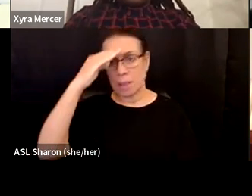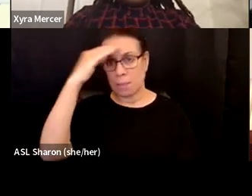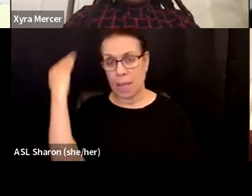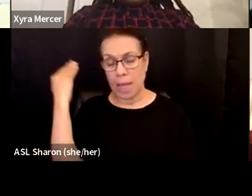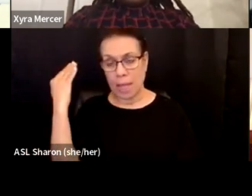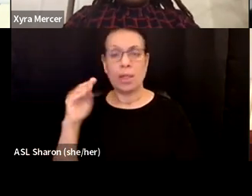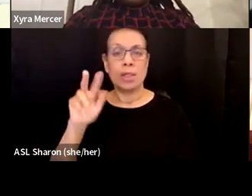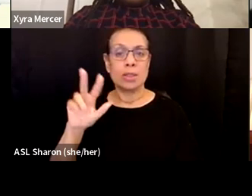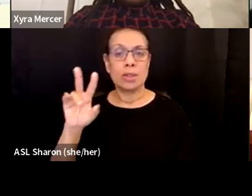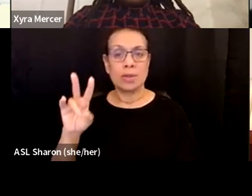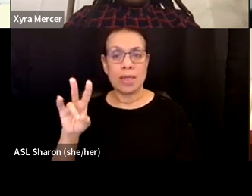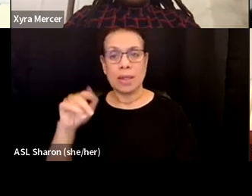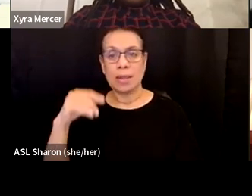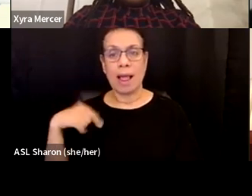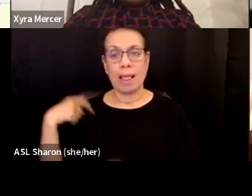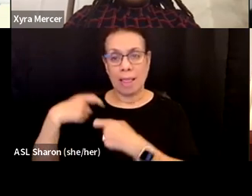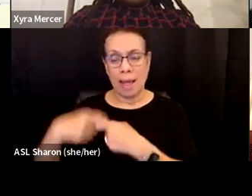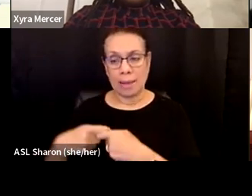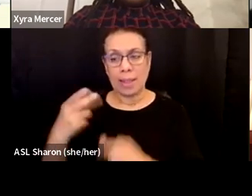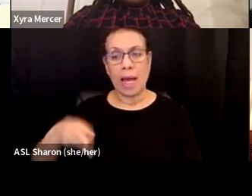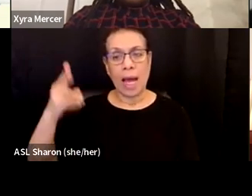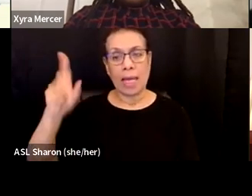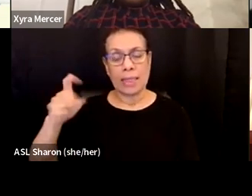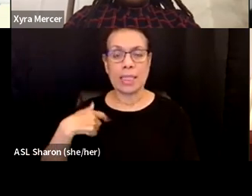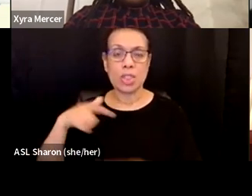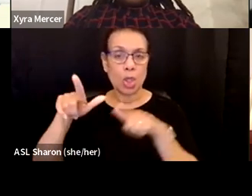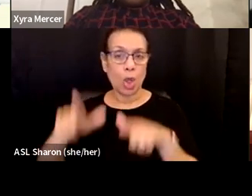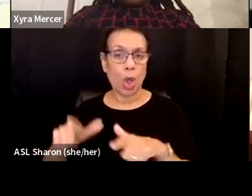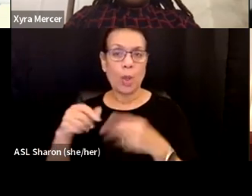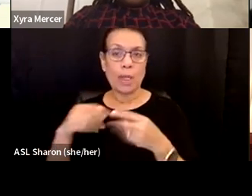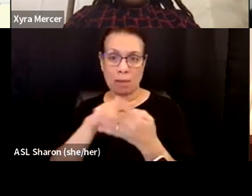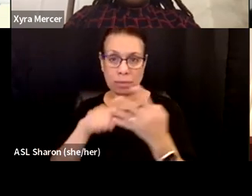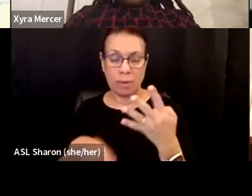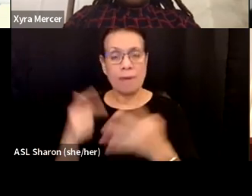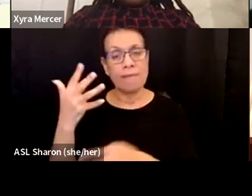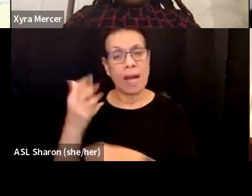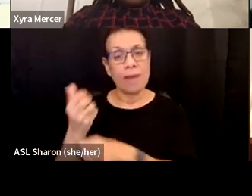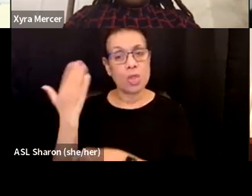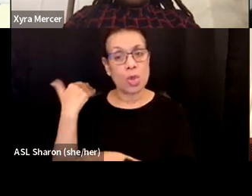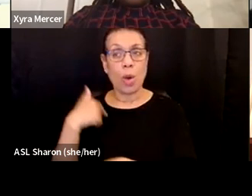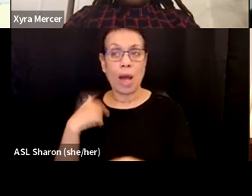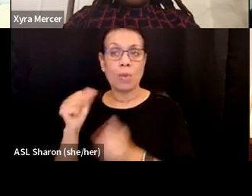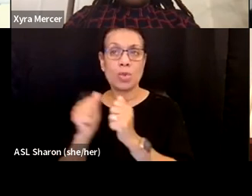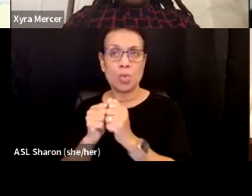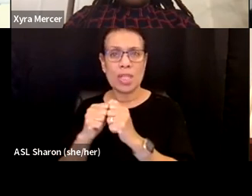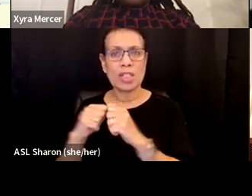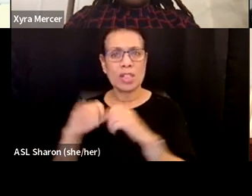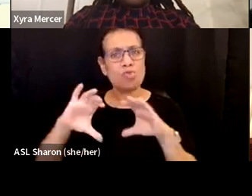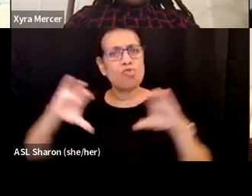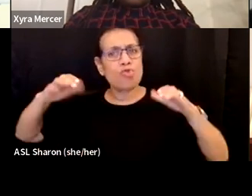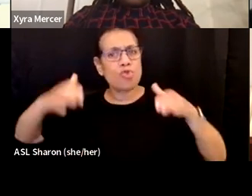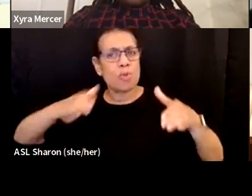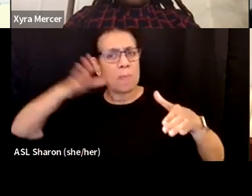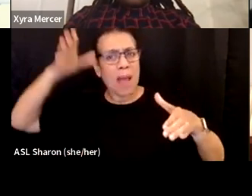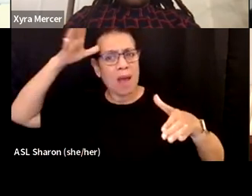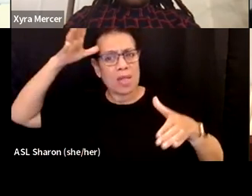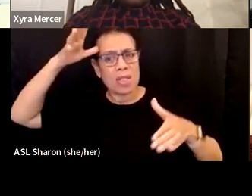latinx 90 high needs and 85 percent low income five years ago i was with the huge number of parents who stood in